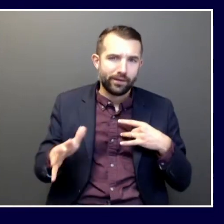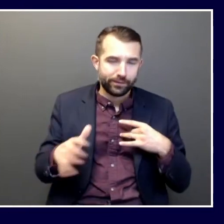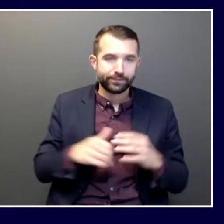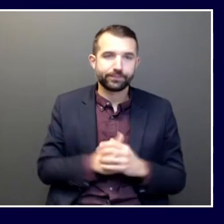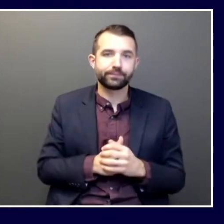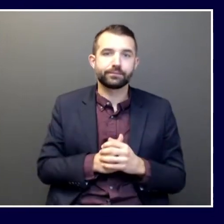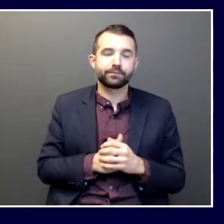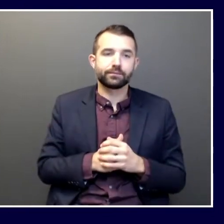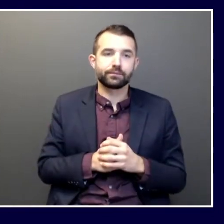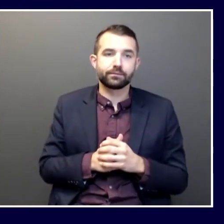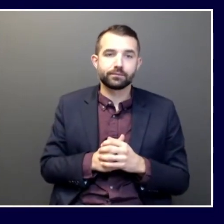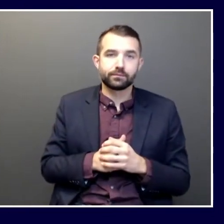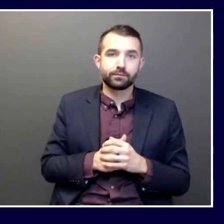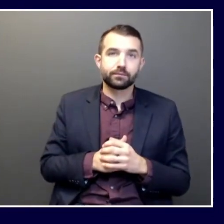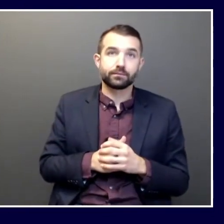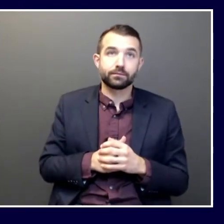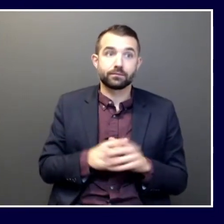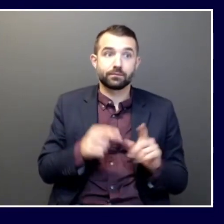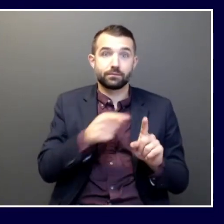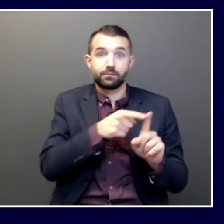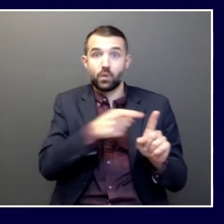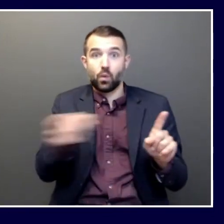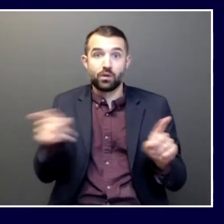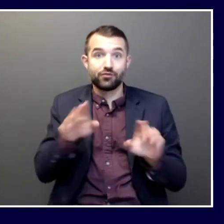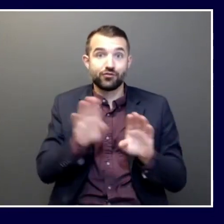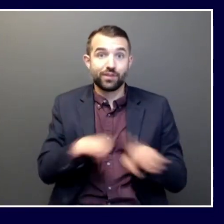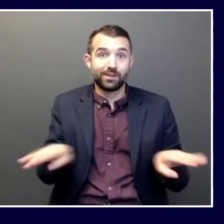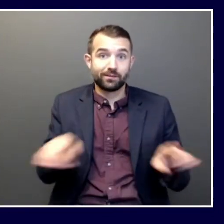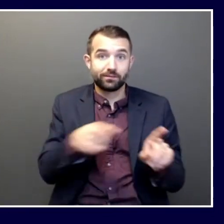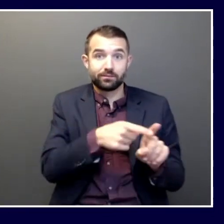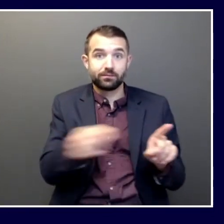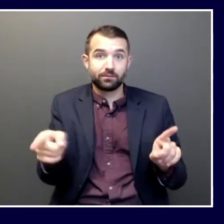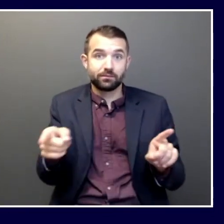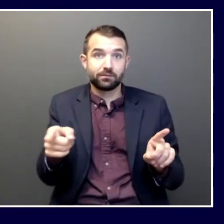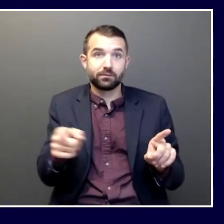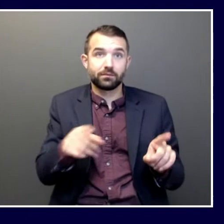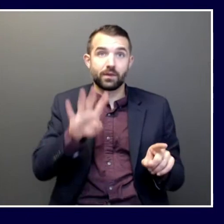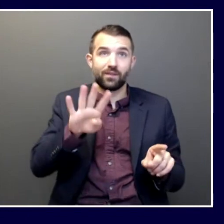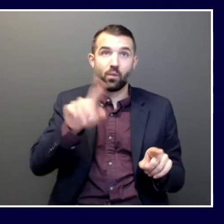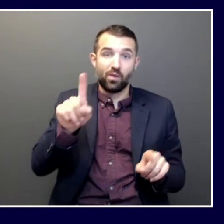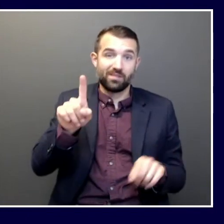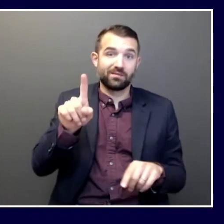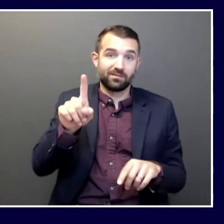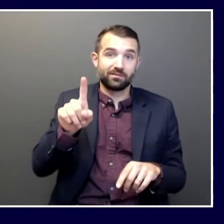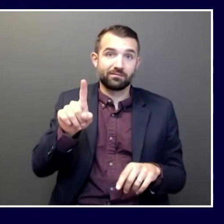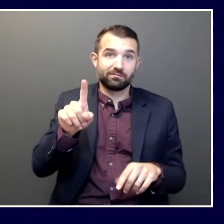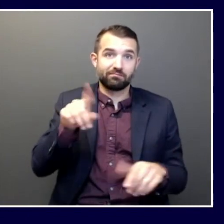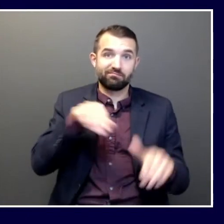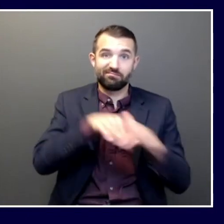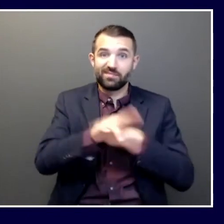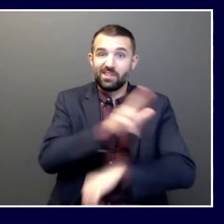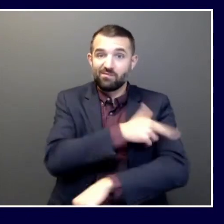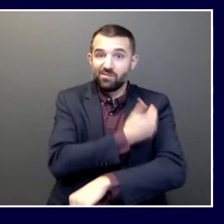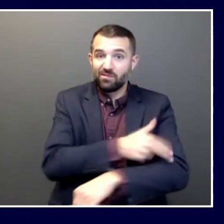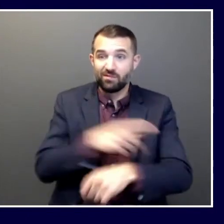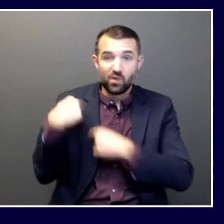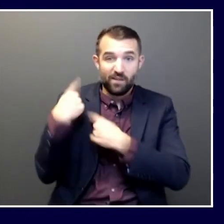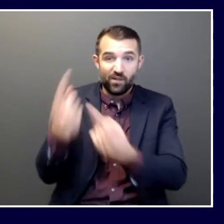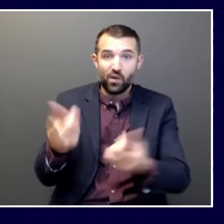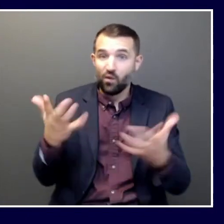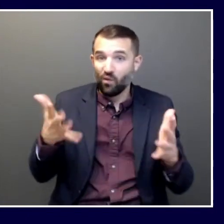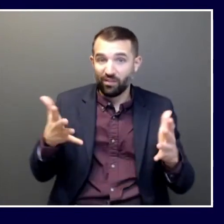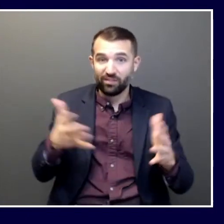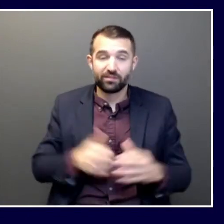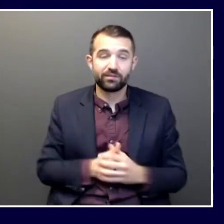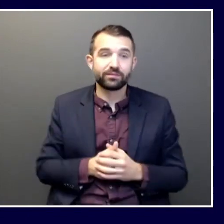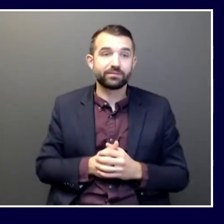Of those children, 41 have been hospitalized for their COVID-19. That's among all children under the